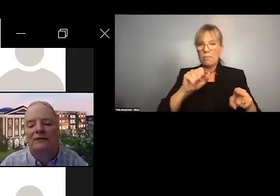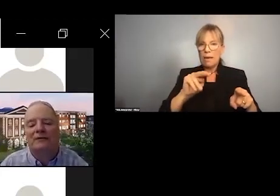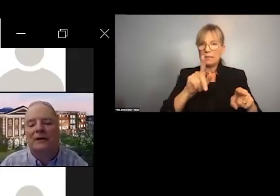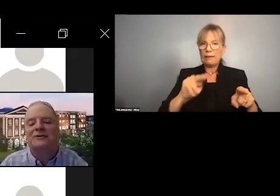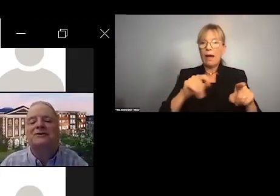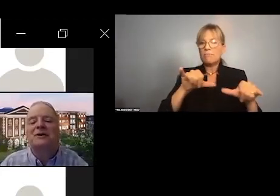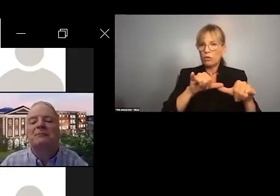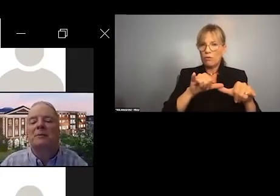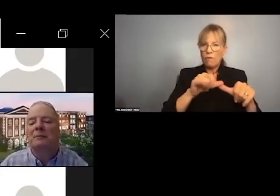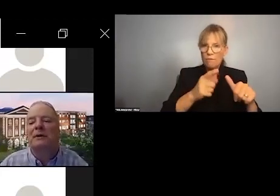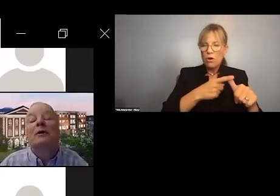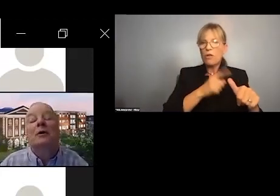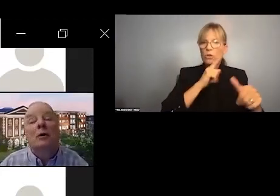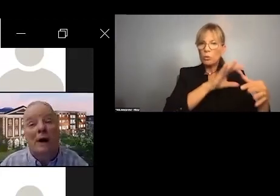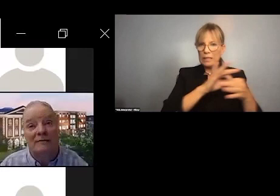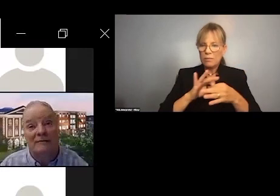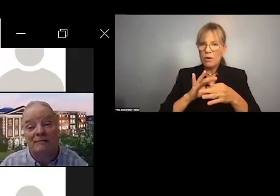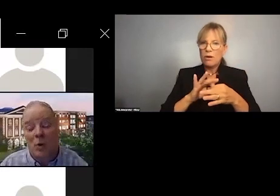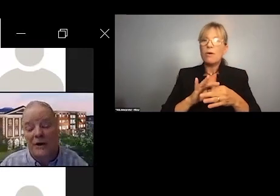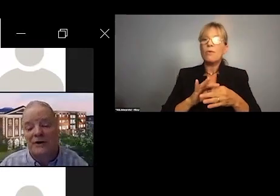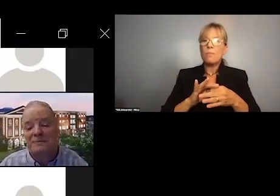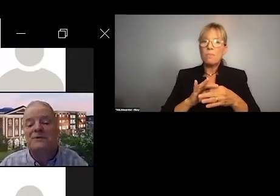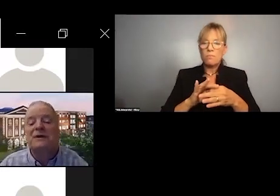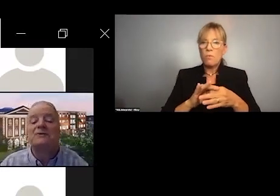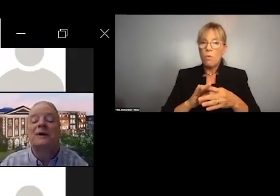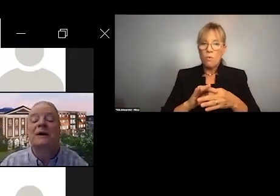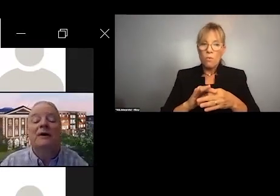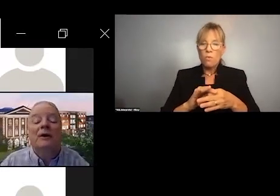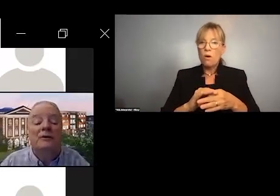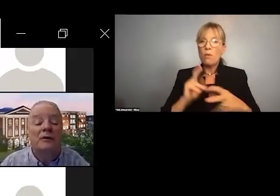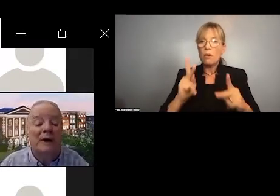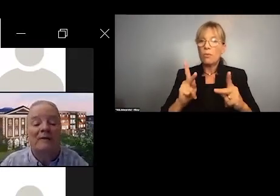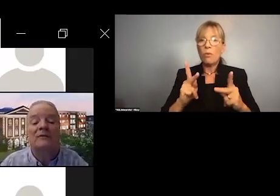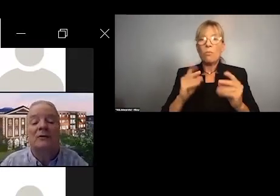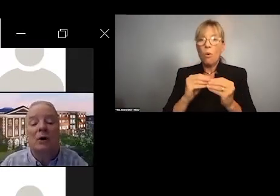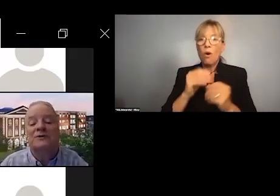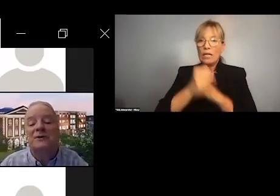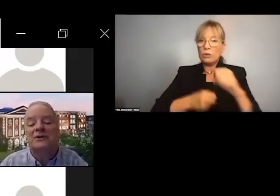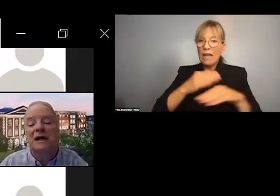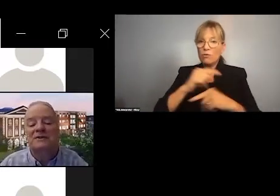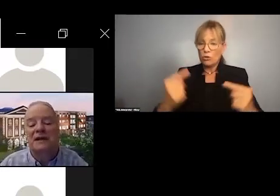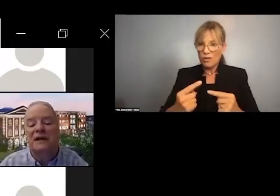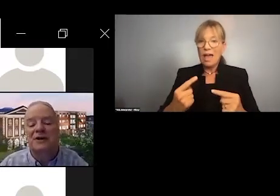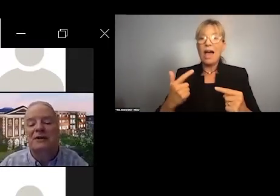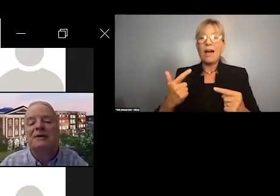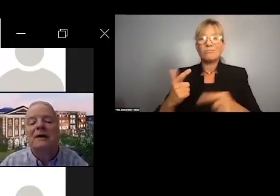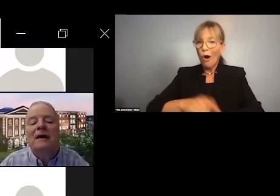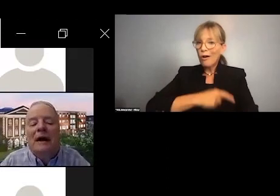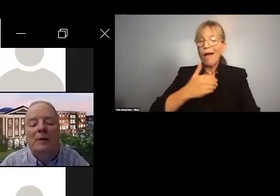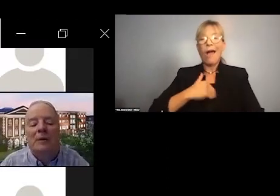measure, there is a relationship where people who have more years post-injury to have lower